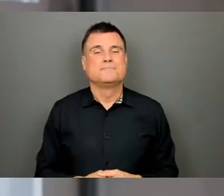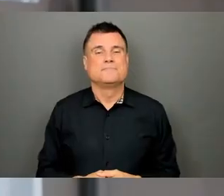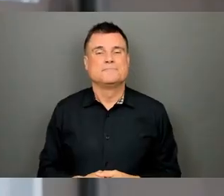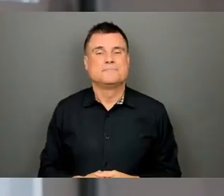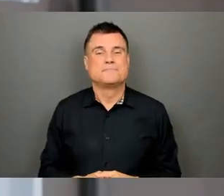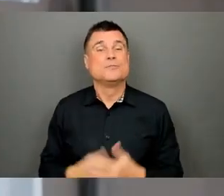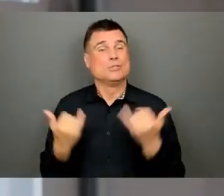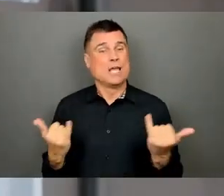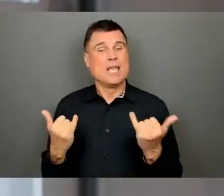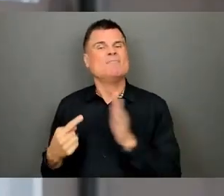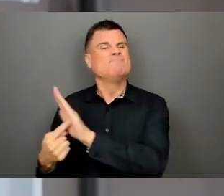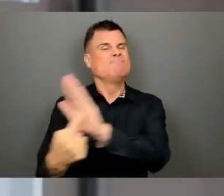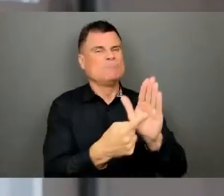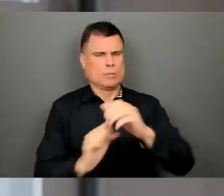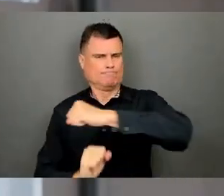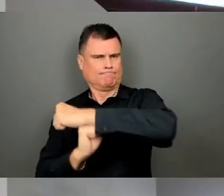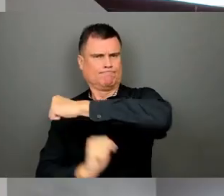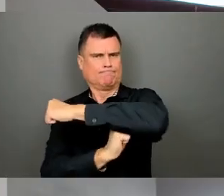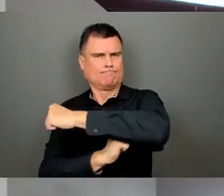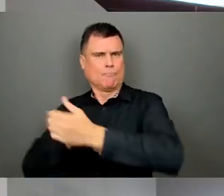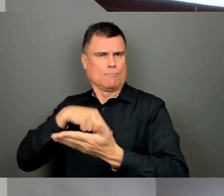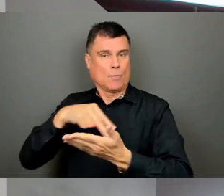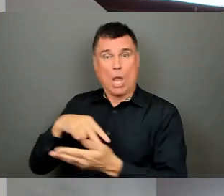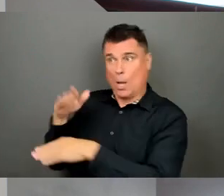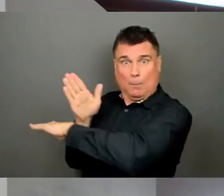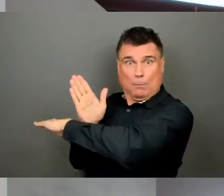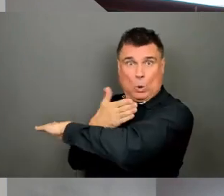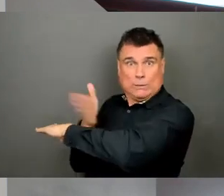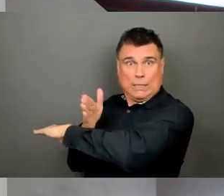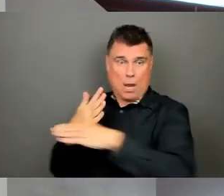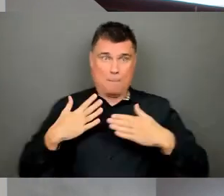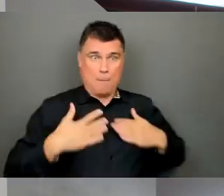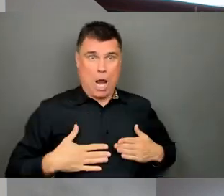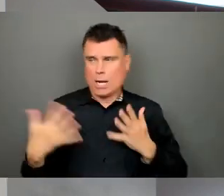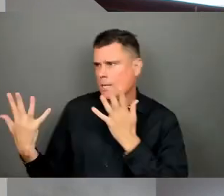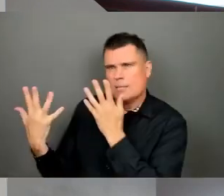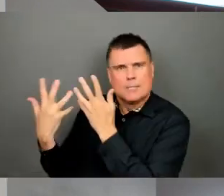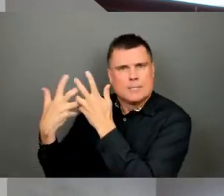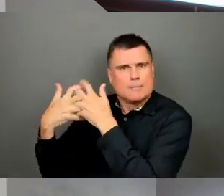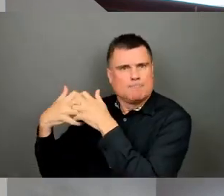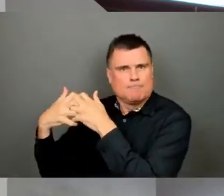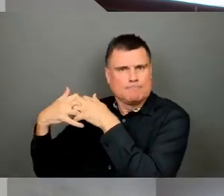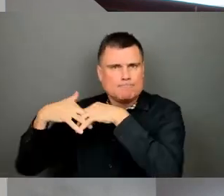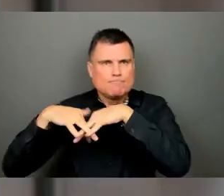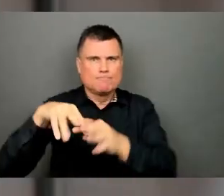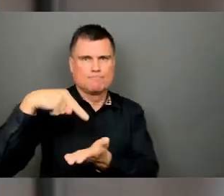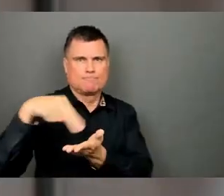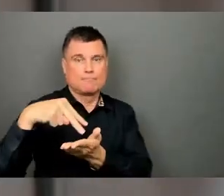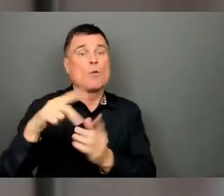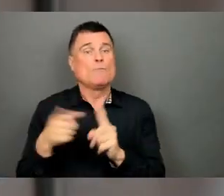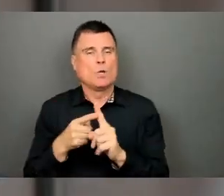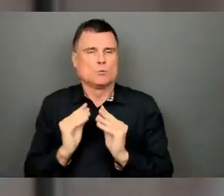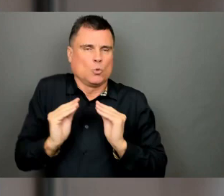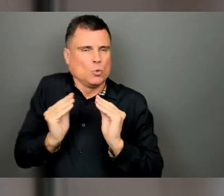dance. Connecting our bodies to the music, focusing on the framework of grooves first, moves later. So we have